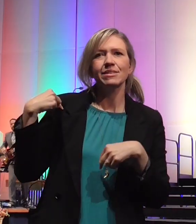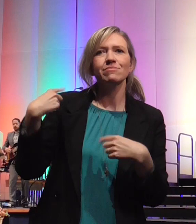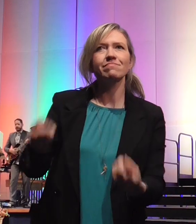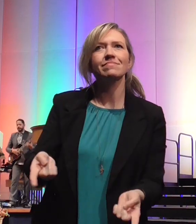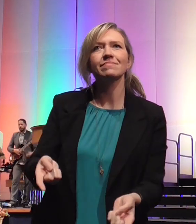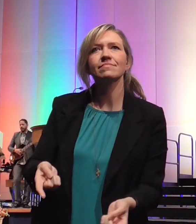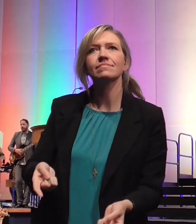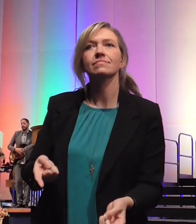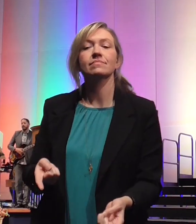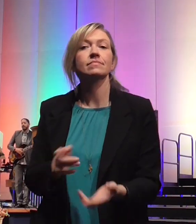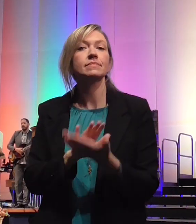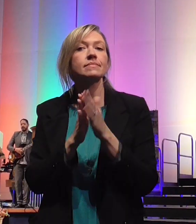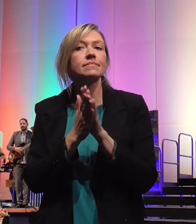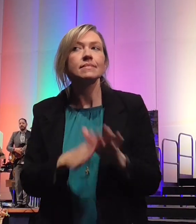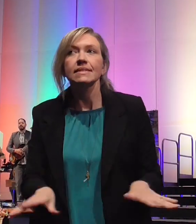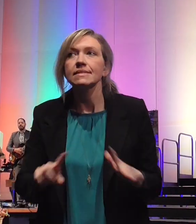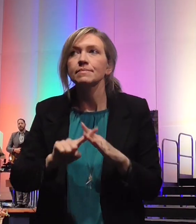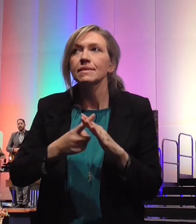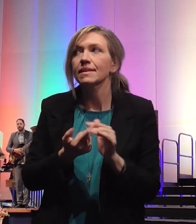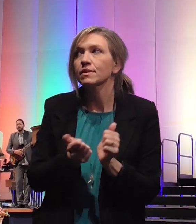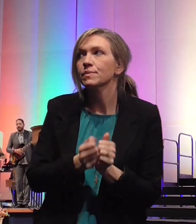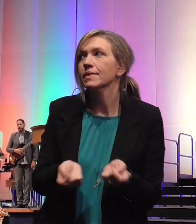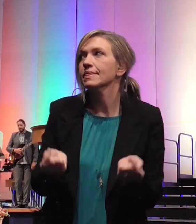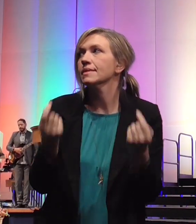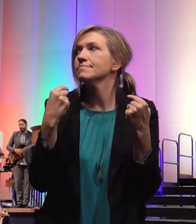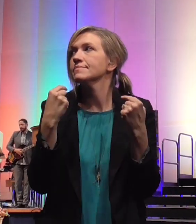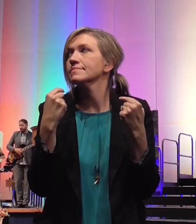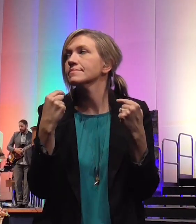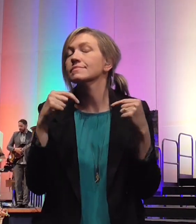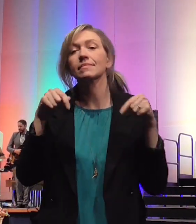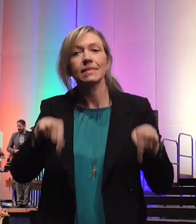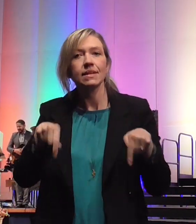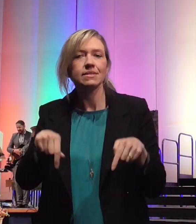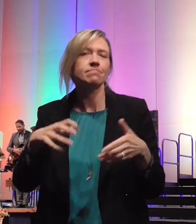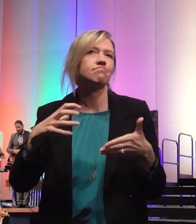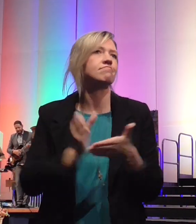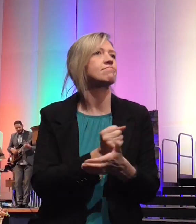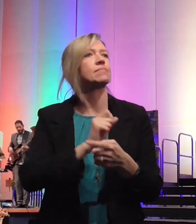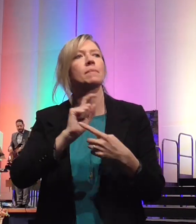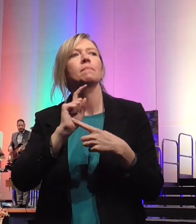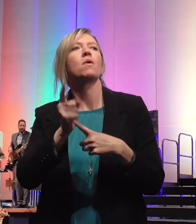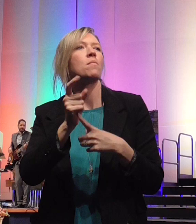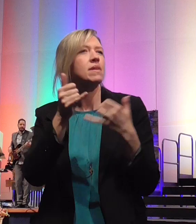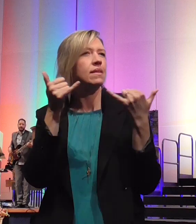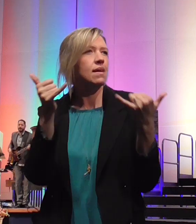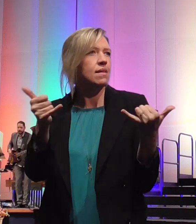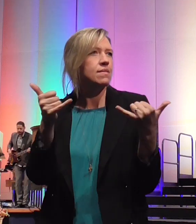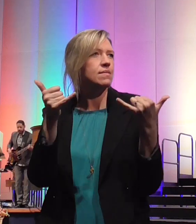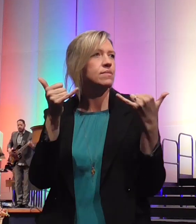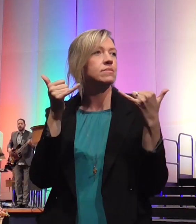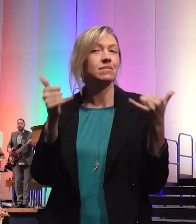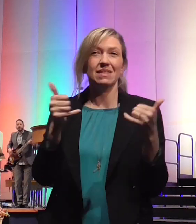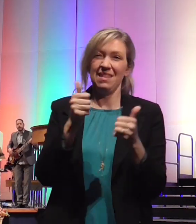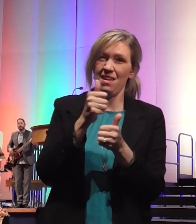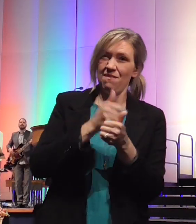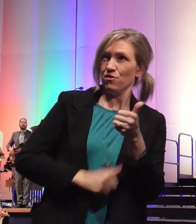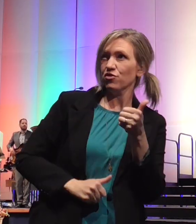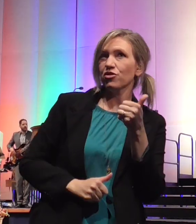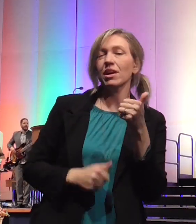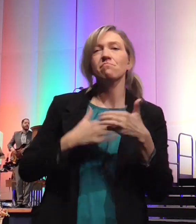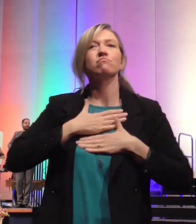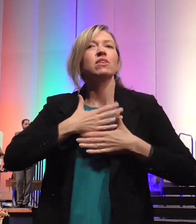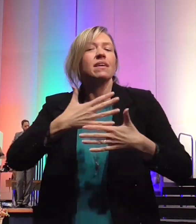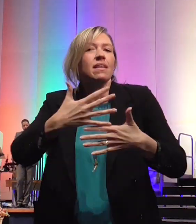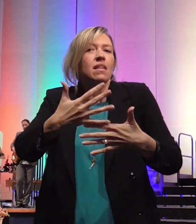be. Let peace begin with me. Let this be the moment now. With